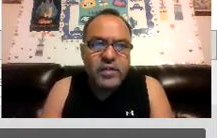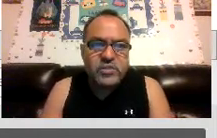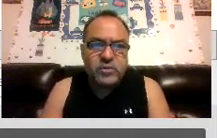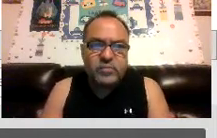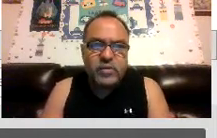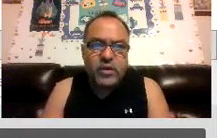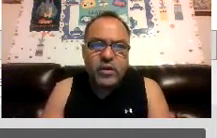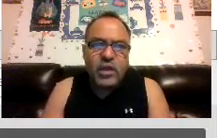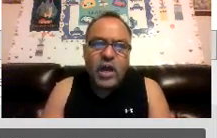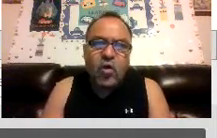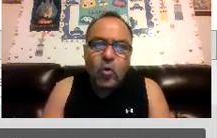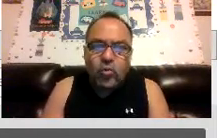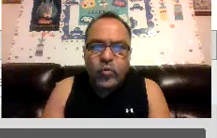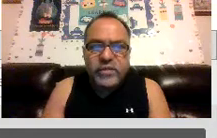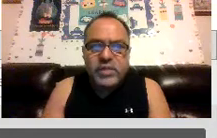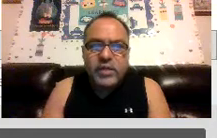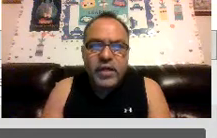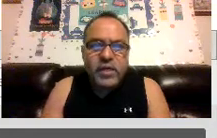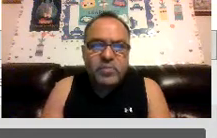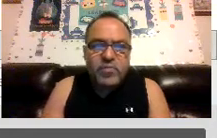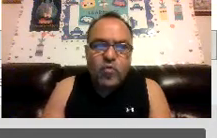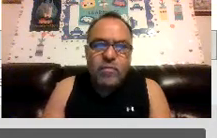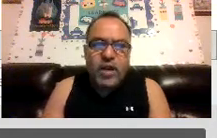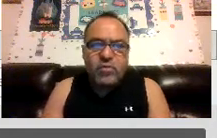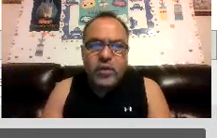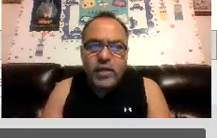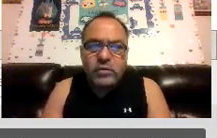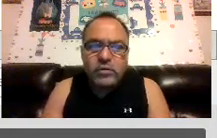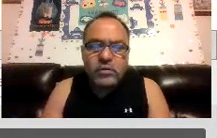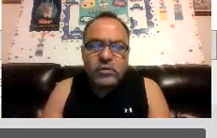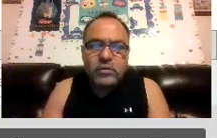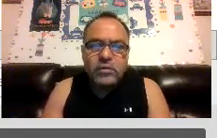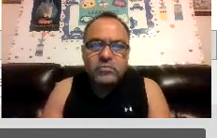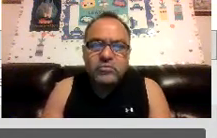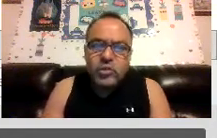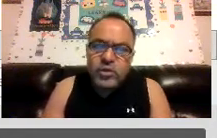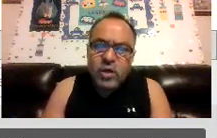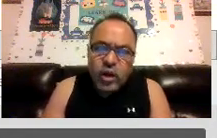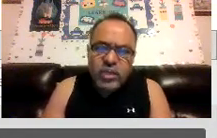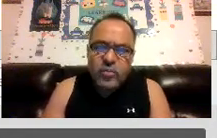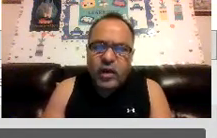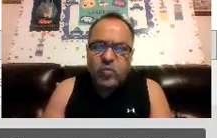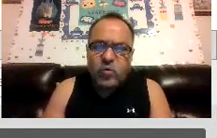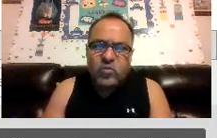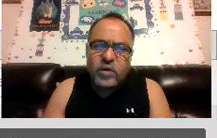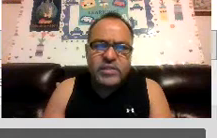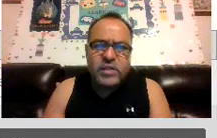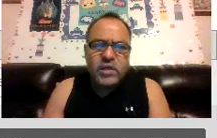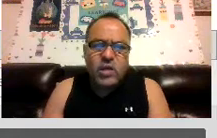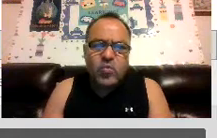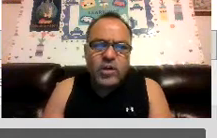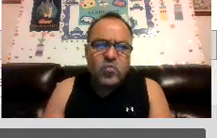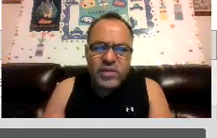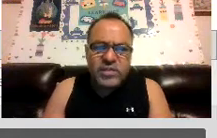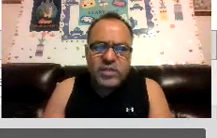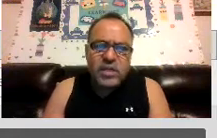long had the stone been there? How old was it? Had it been formed by a volcano? The twins argued about what it was